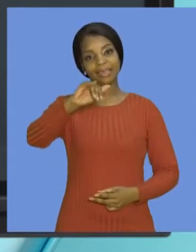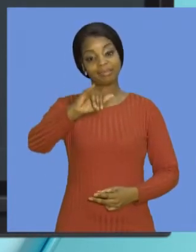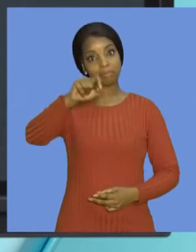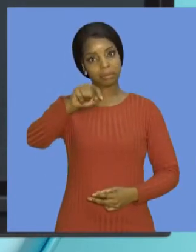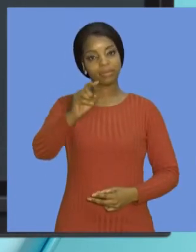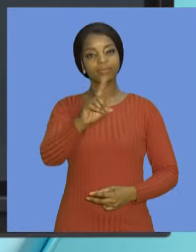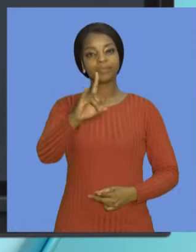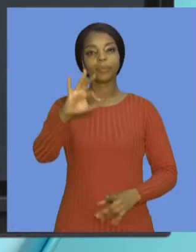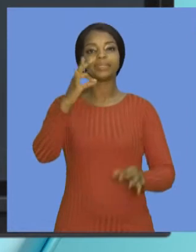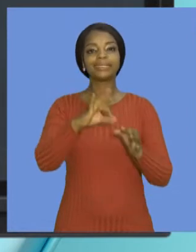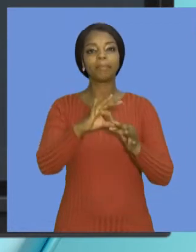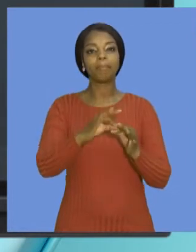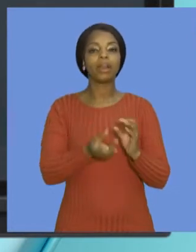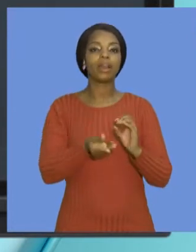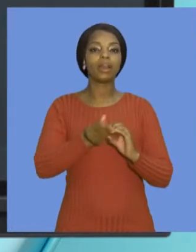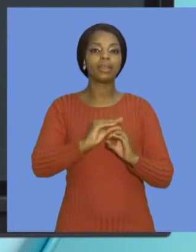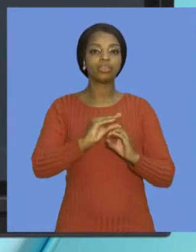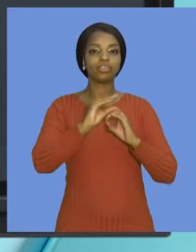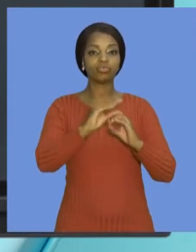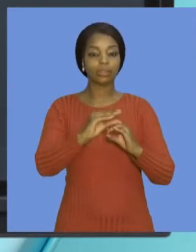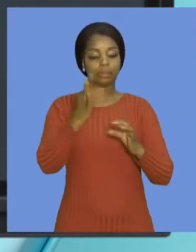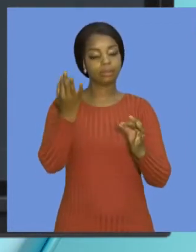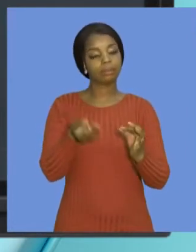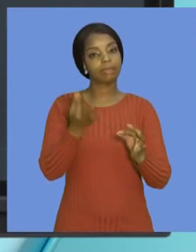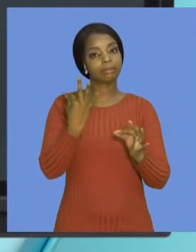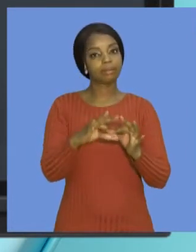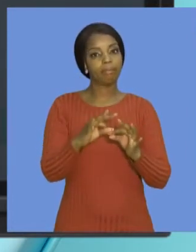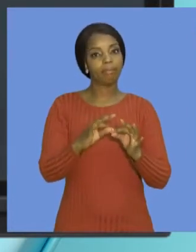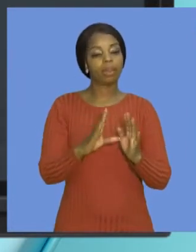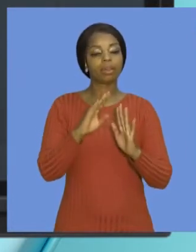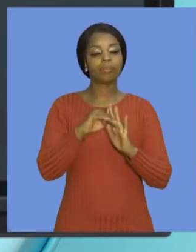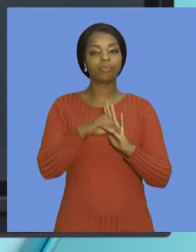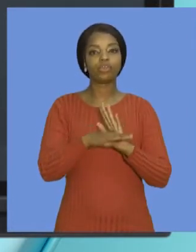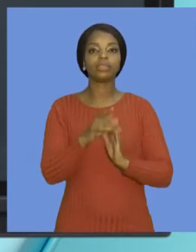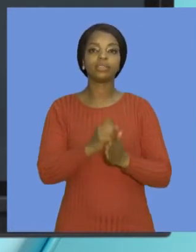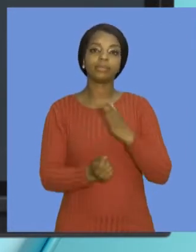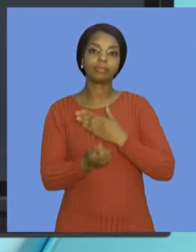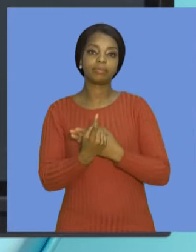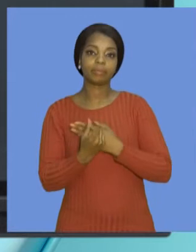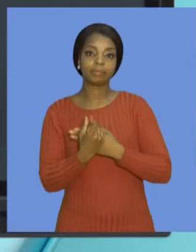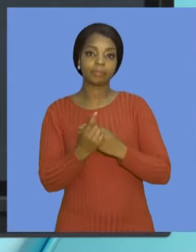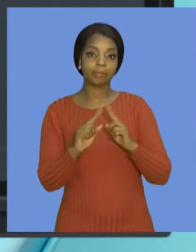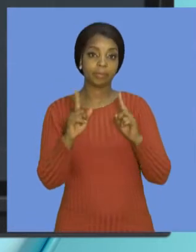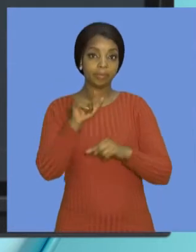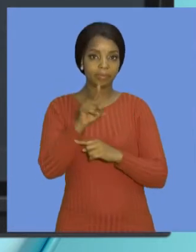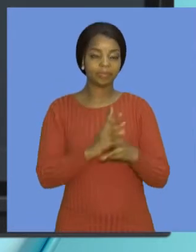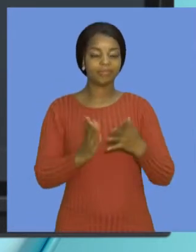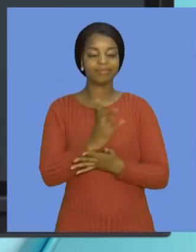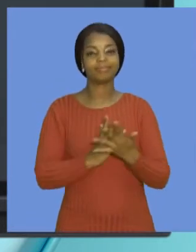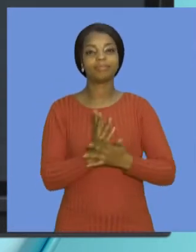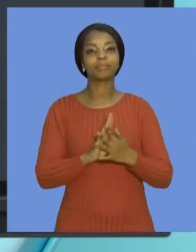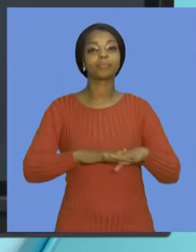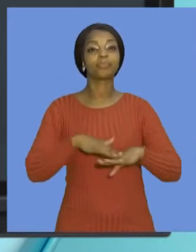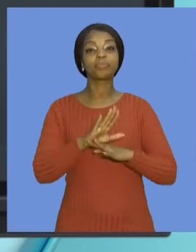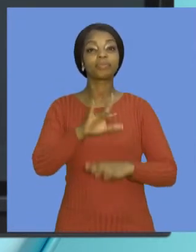interest and some simple depreciation, although the word is decay, but we'll talk about more of